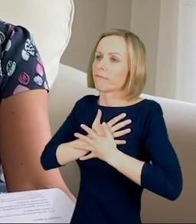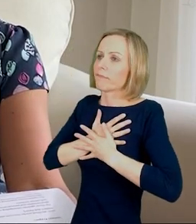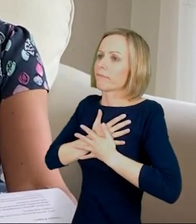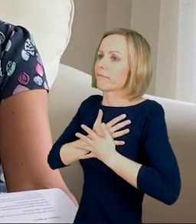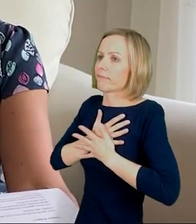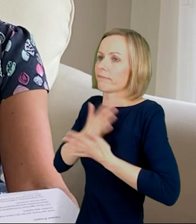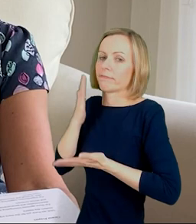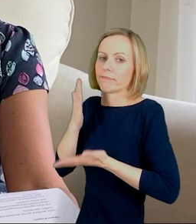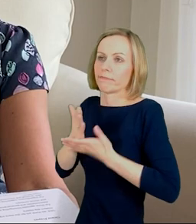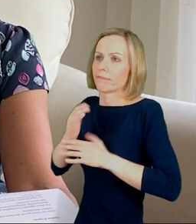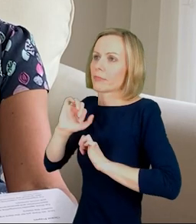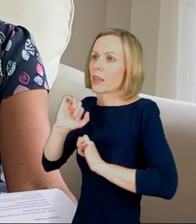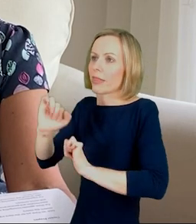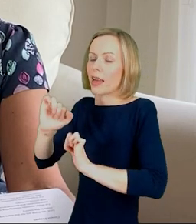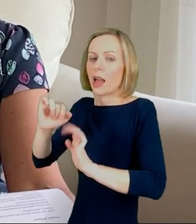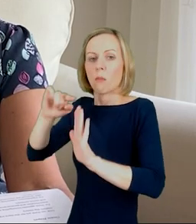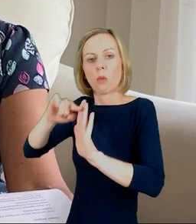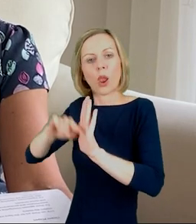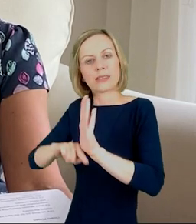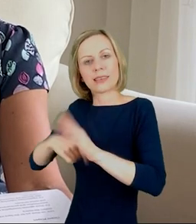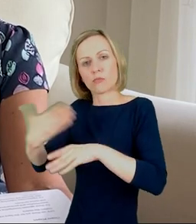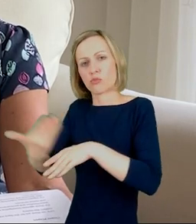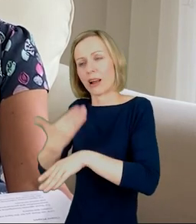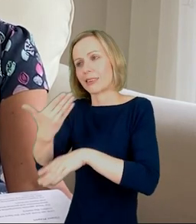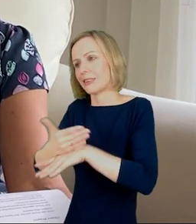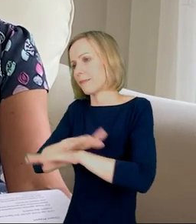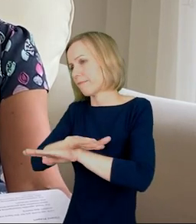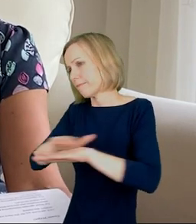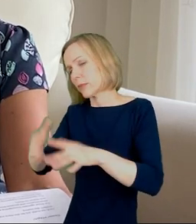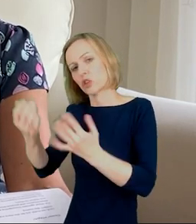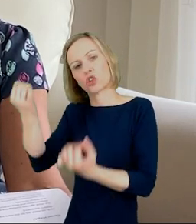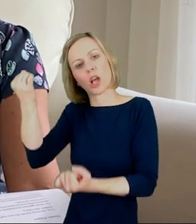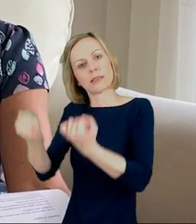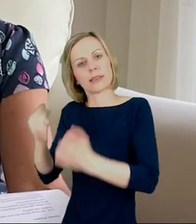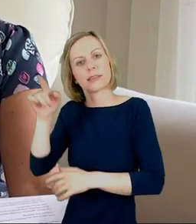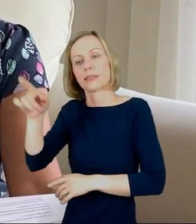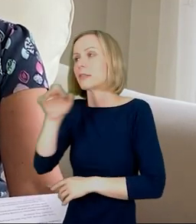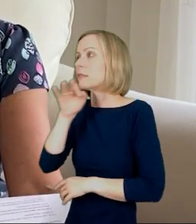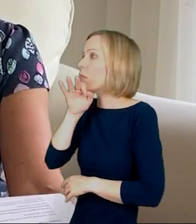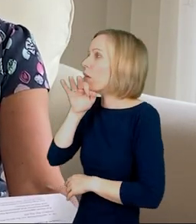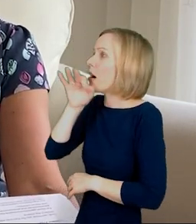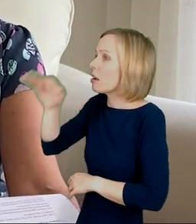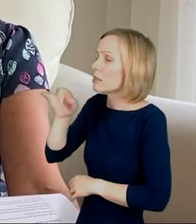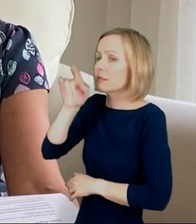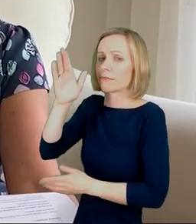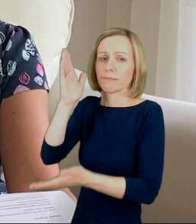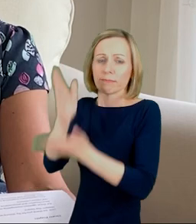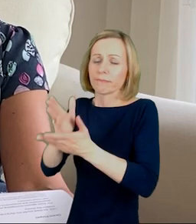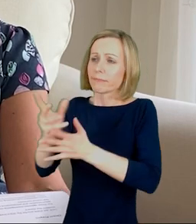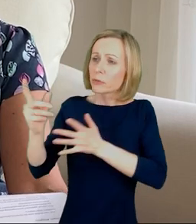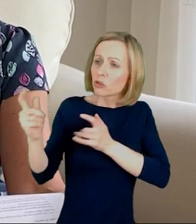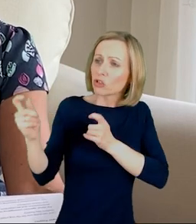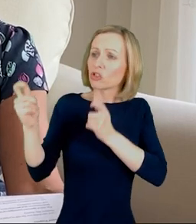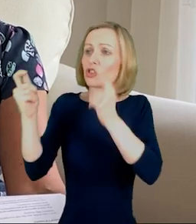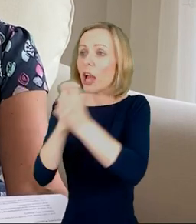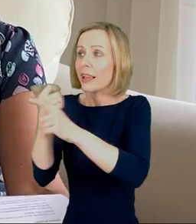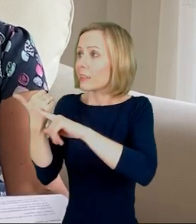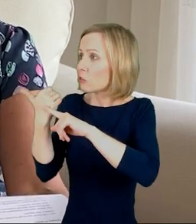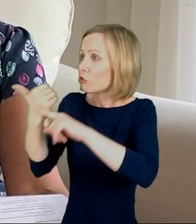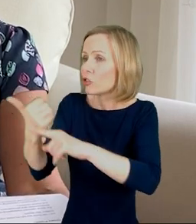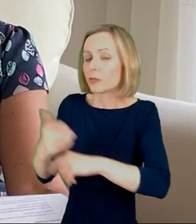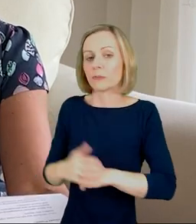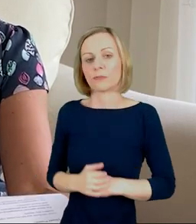profound injustices that we see written into government policy and practice, and we cry out to you for the immense changes that are desperately